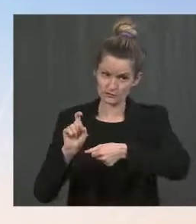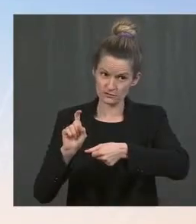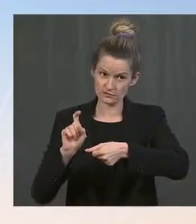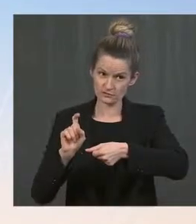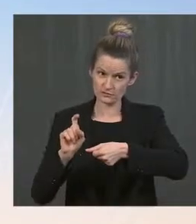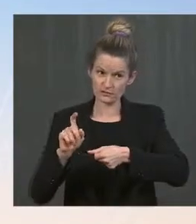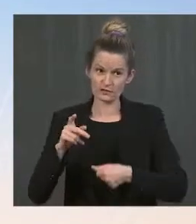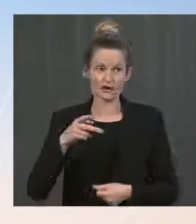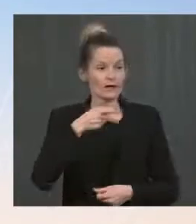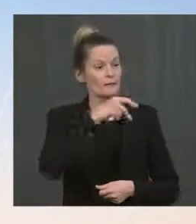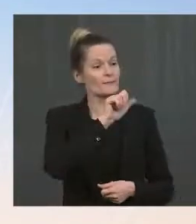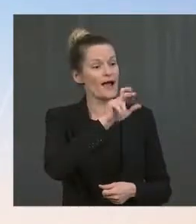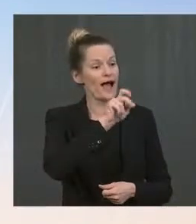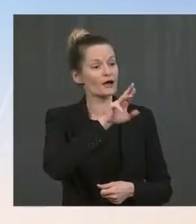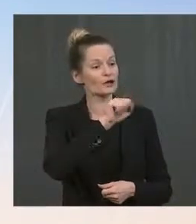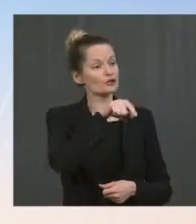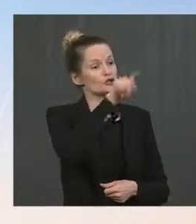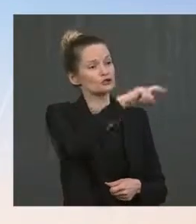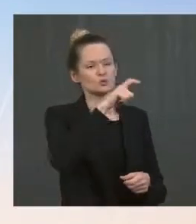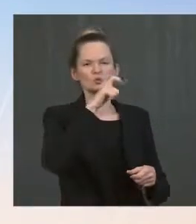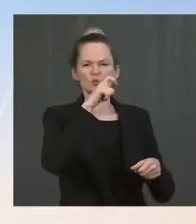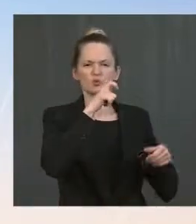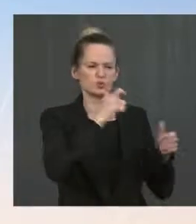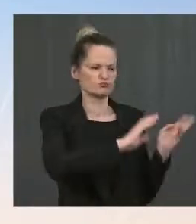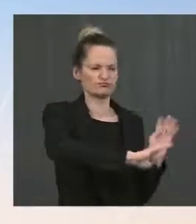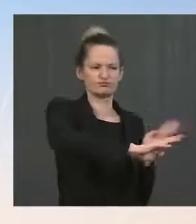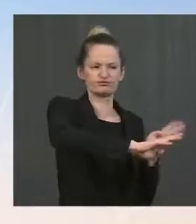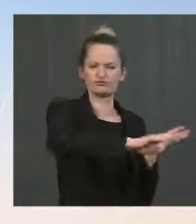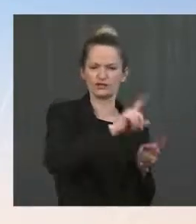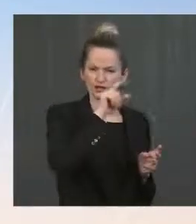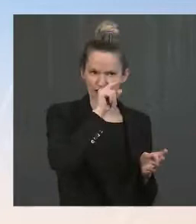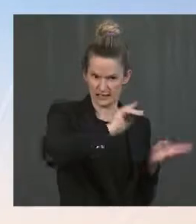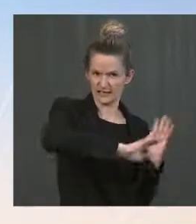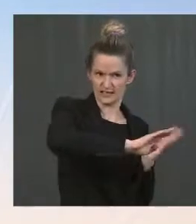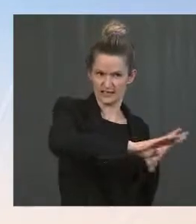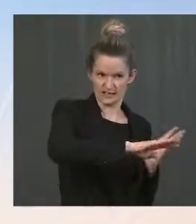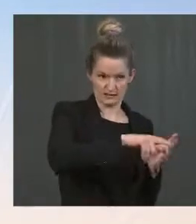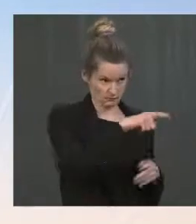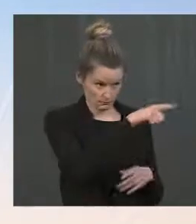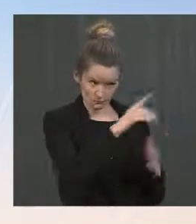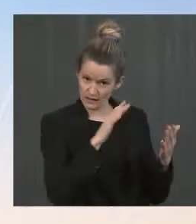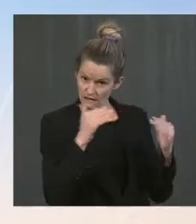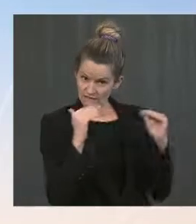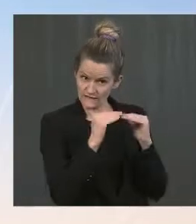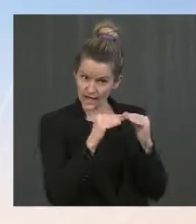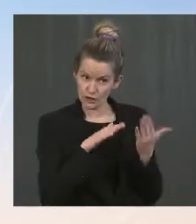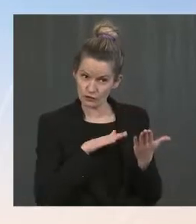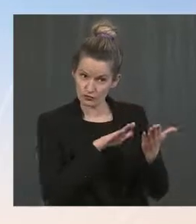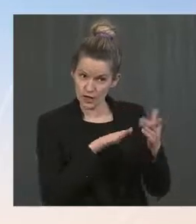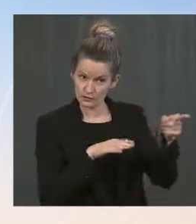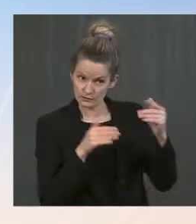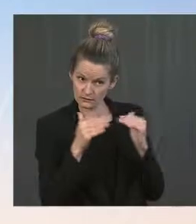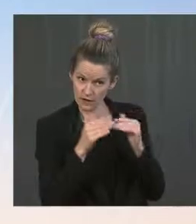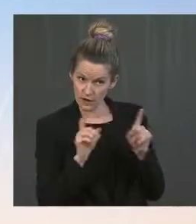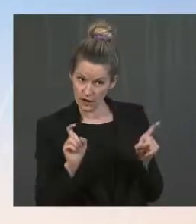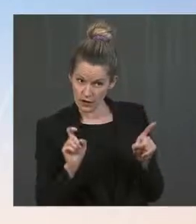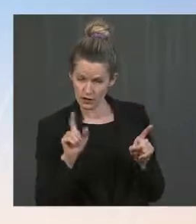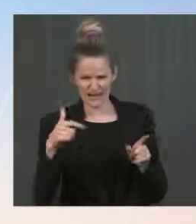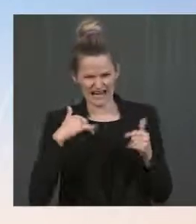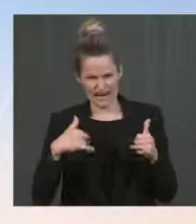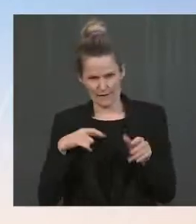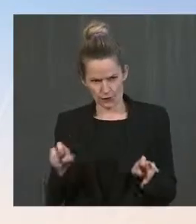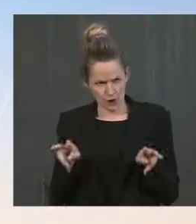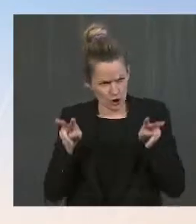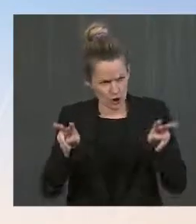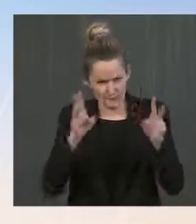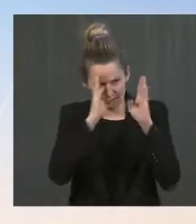discriminating or unfairly treating producers. So that's our focus right now, is making sure that the Packers and Stockyards Act is strengthened. You know, we're going to continue